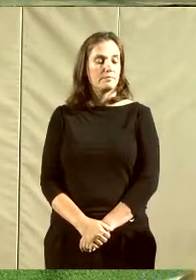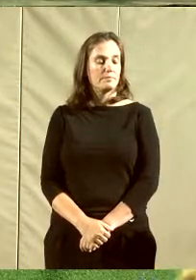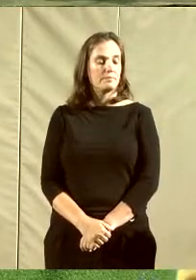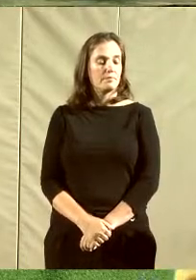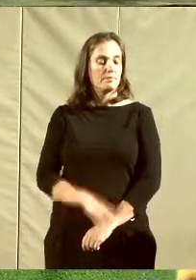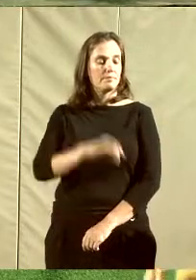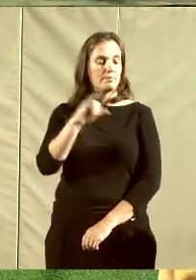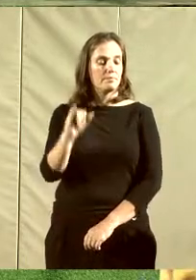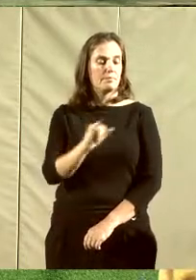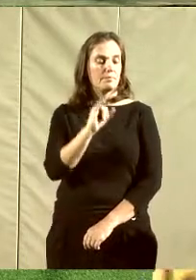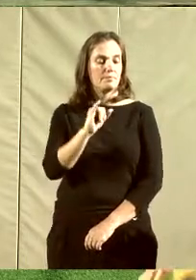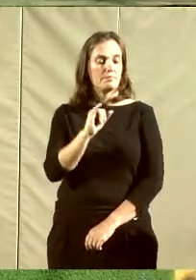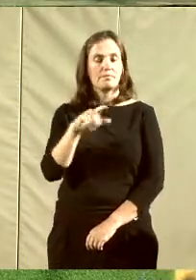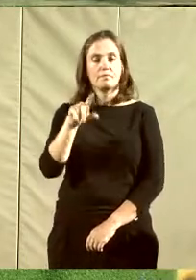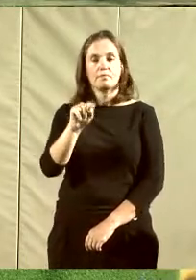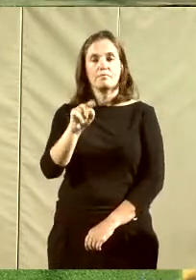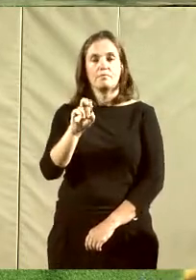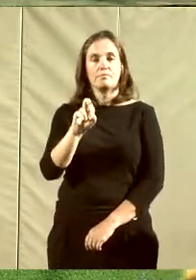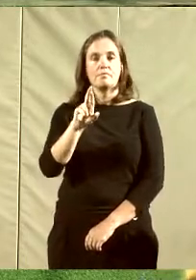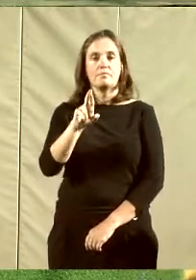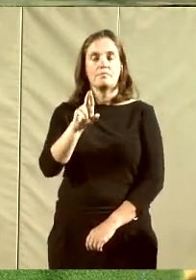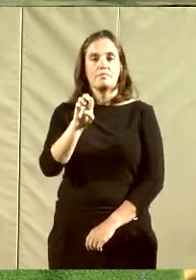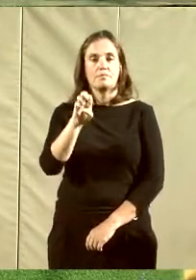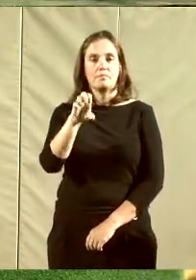Isabella Hope Torres.